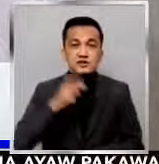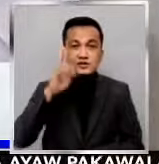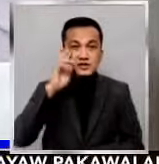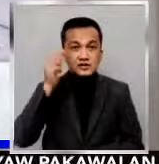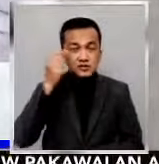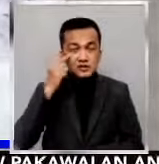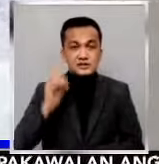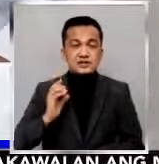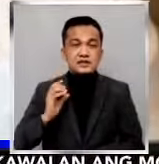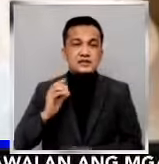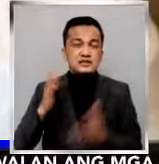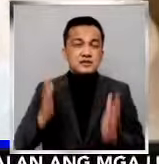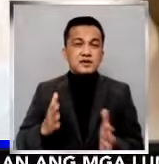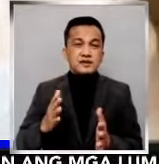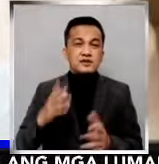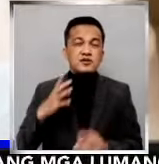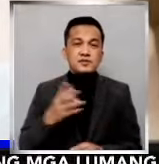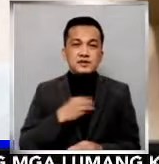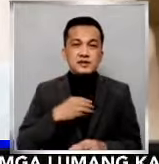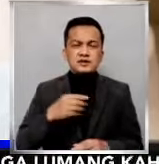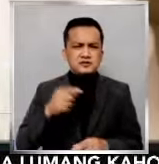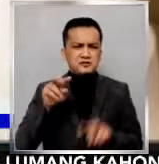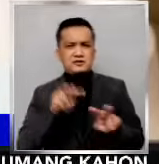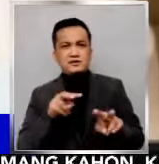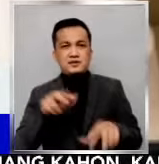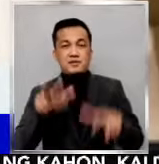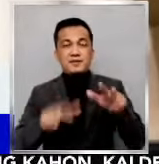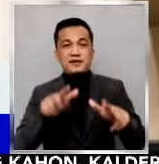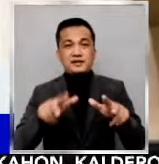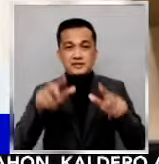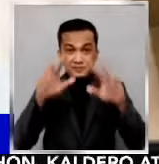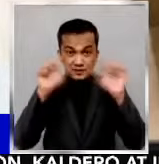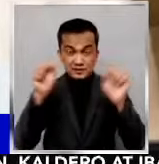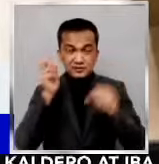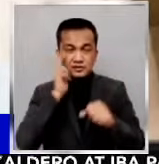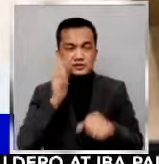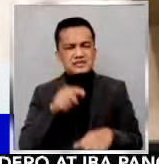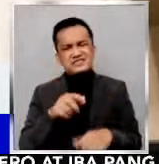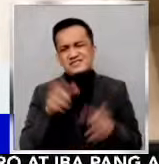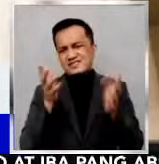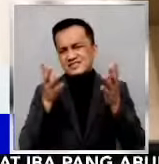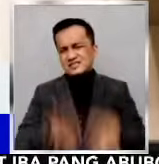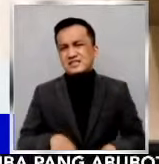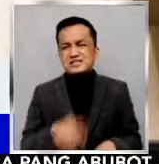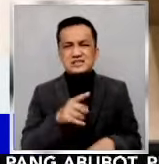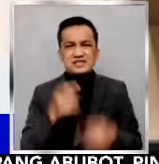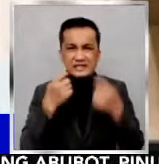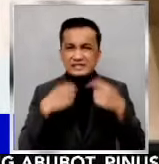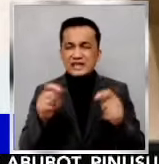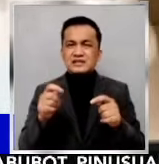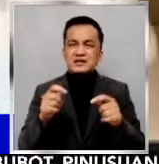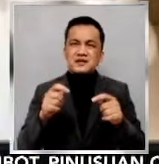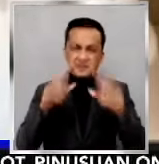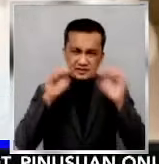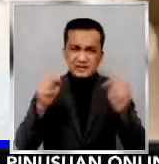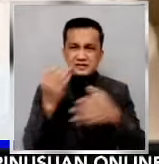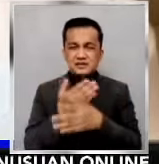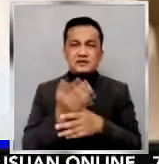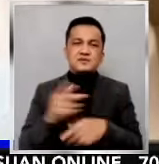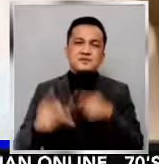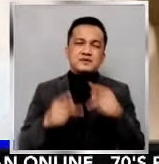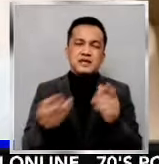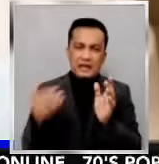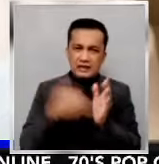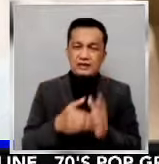si Pangulong Duterte. This is really tragic. I think it is an attempt by the president to try and distract the people once again. The matter at